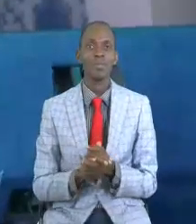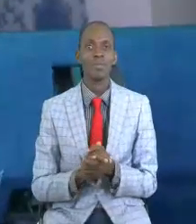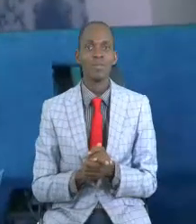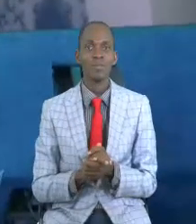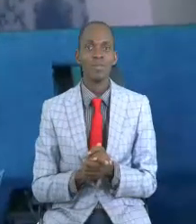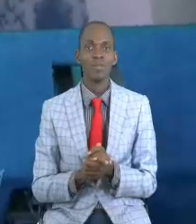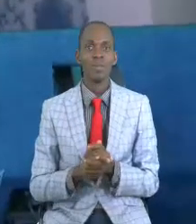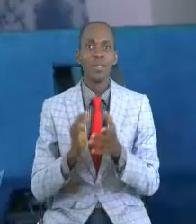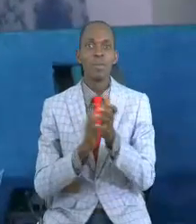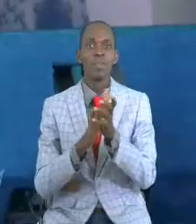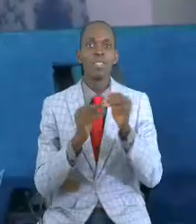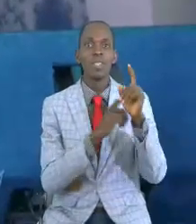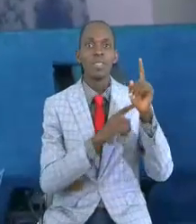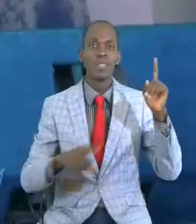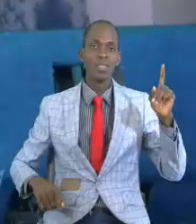praise the lord